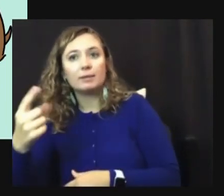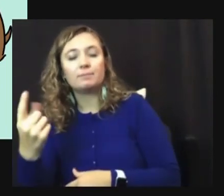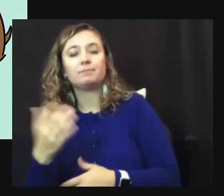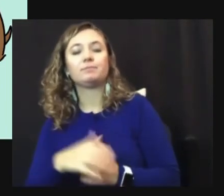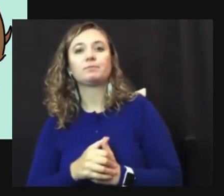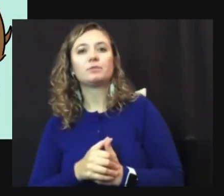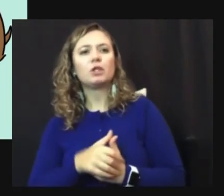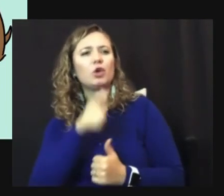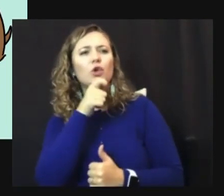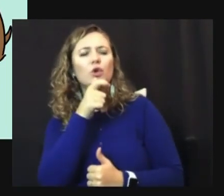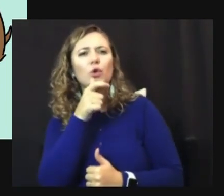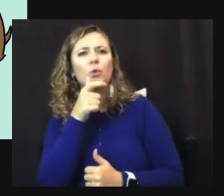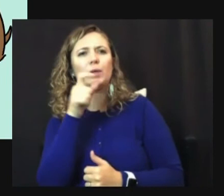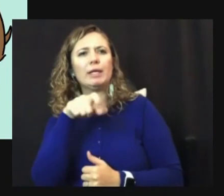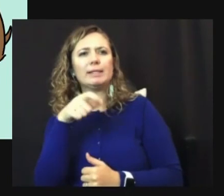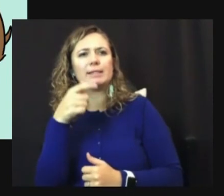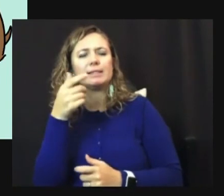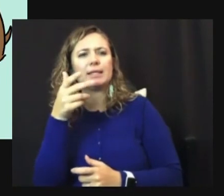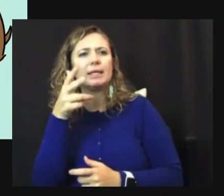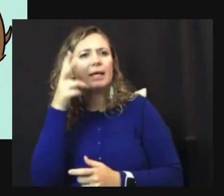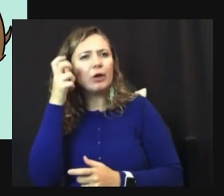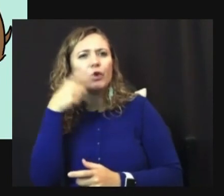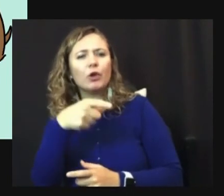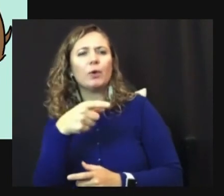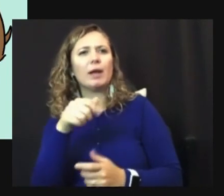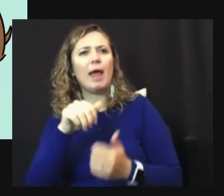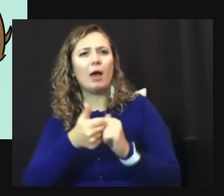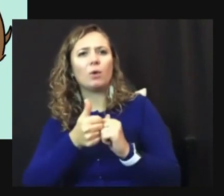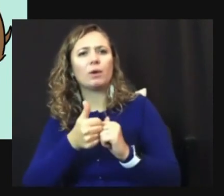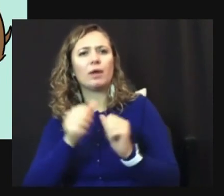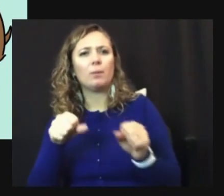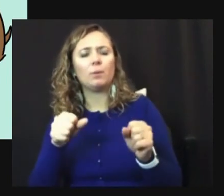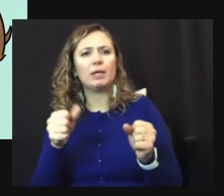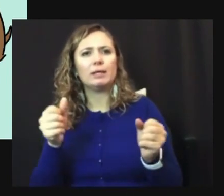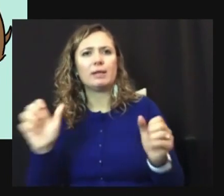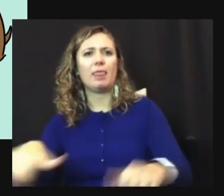you, and how shall we make that happen?